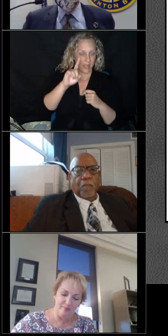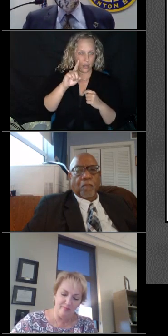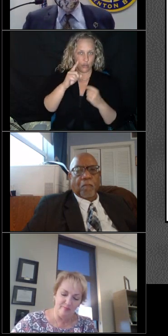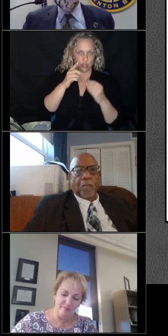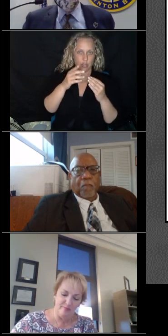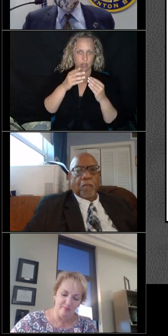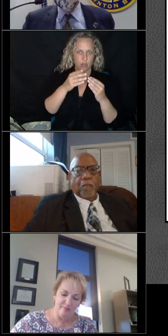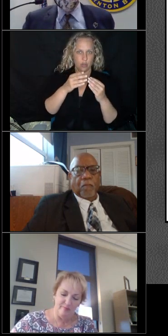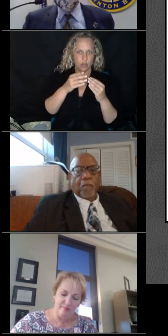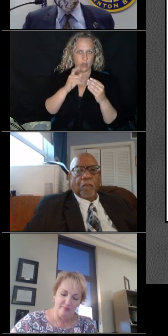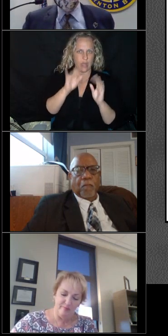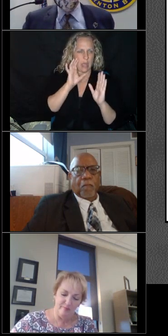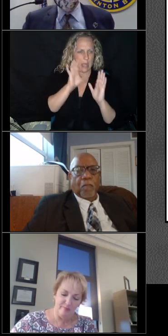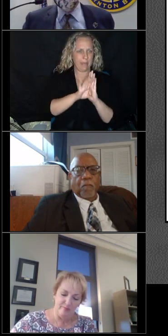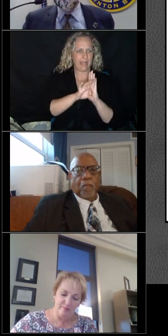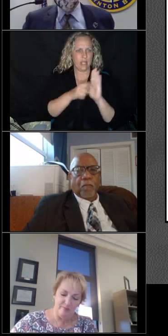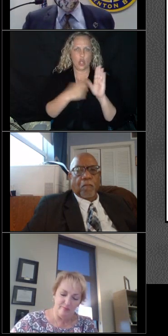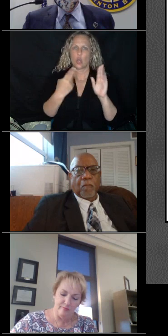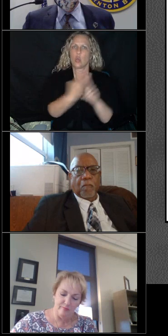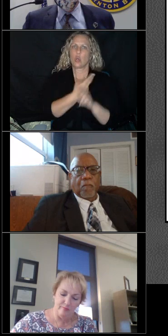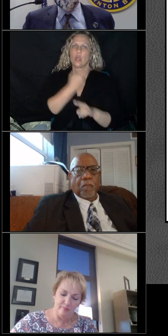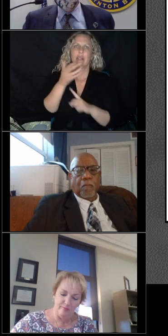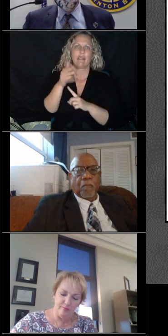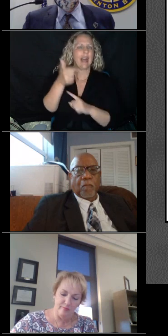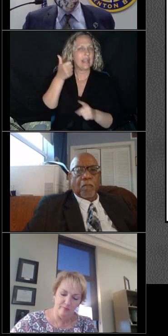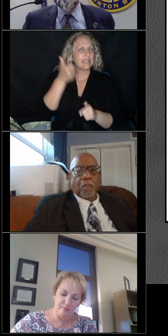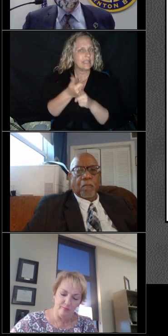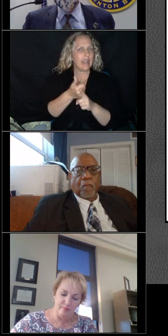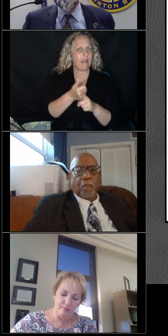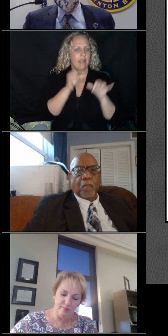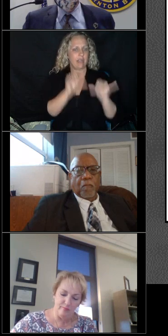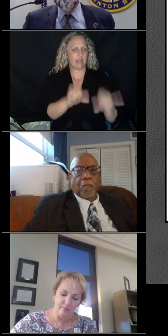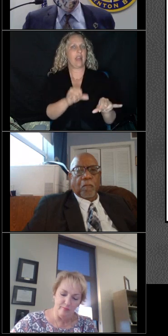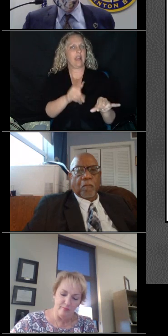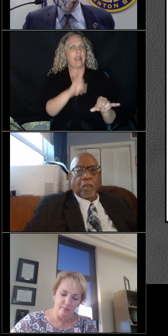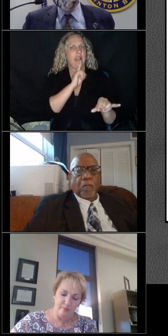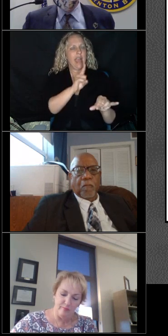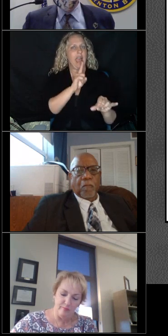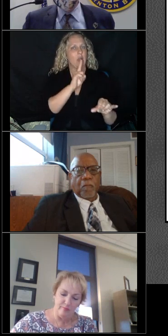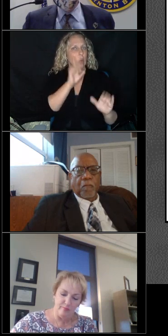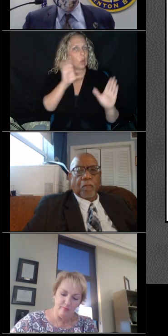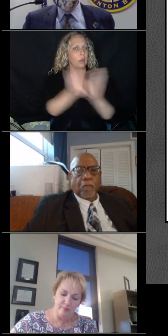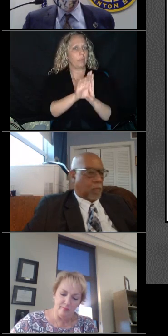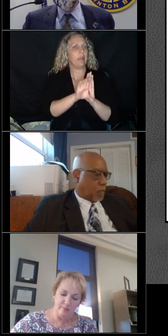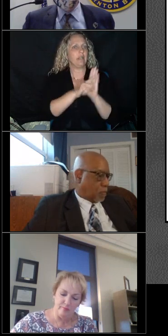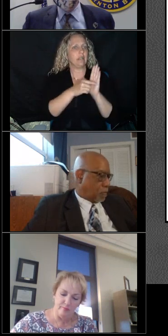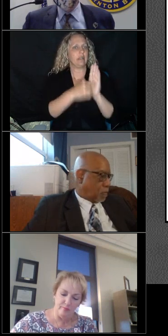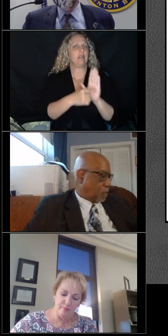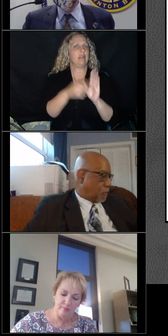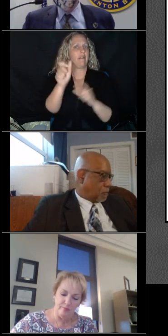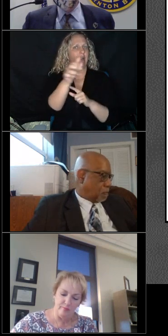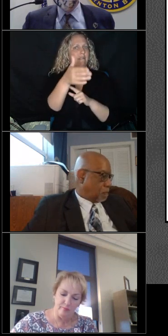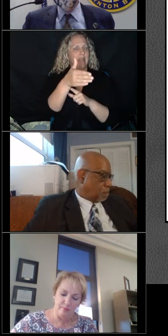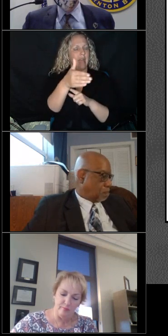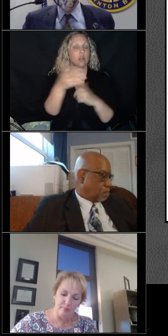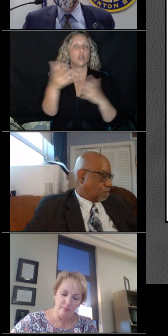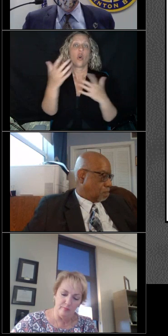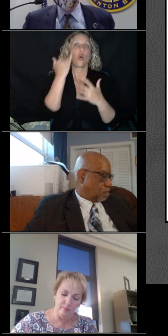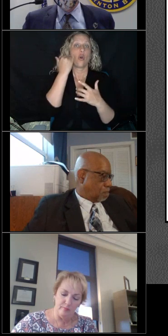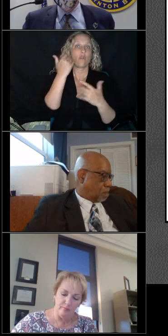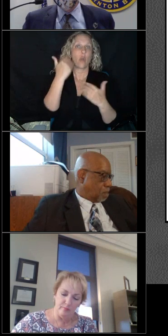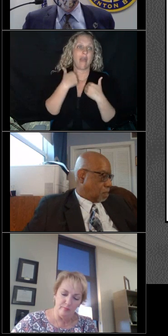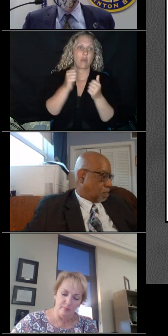issue that I had by using the flag itself the way that it is. That is an actual depiction of the progress flag. So if you have it